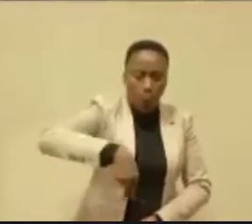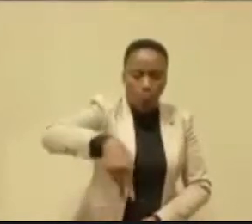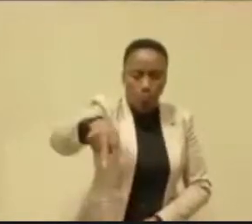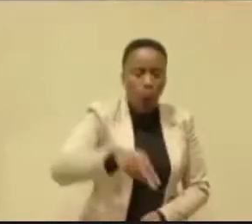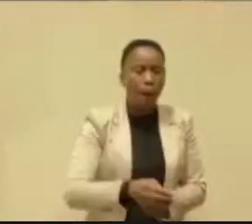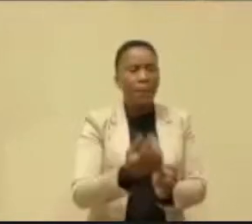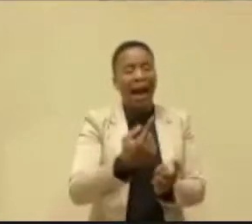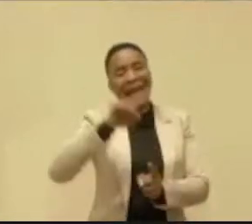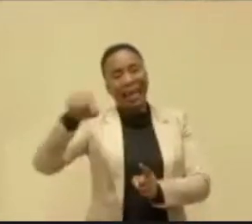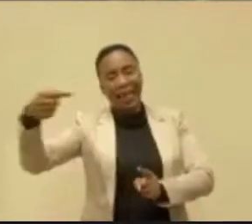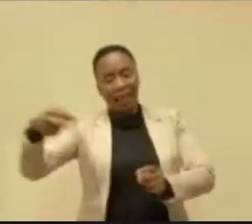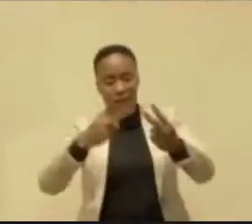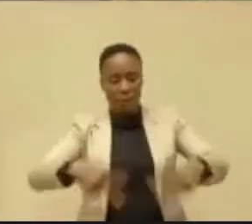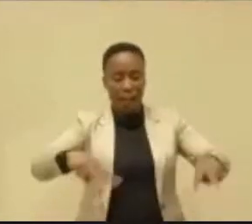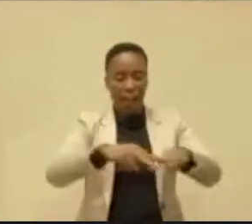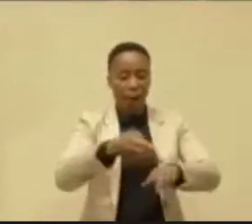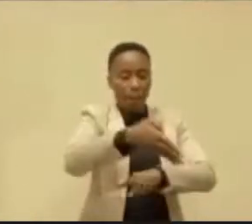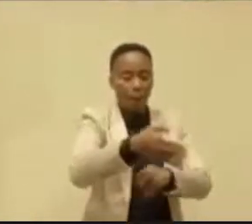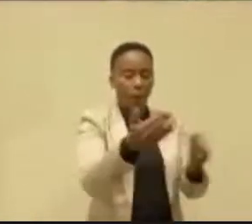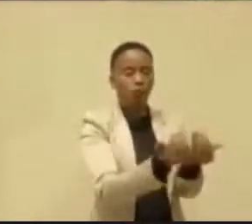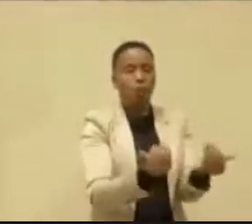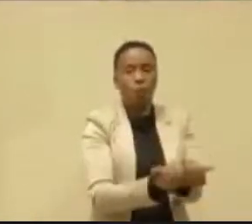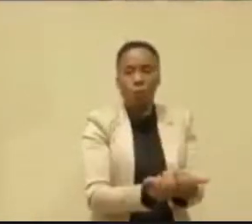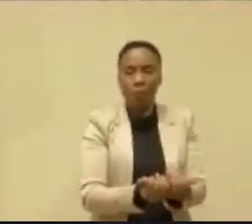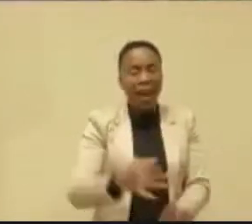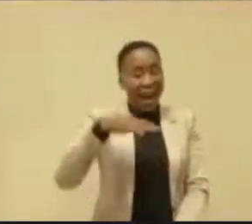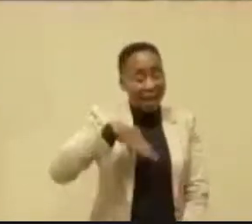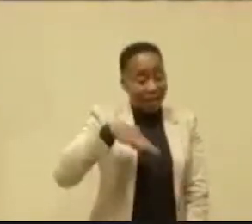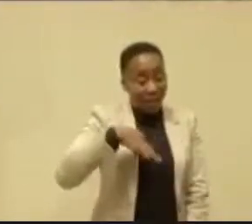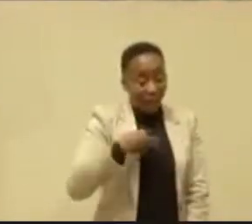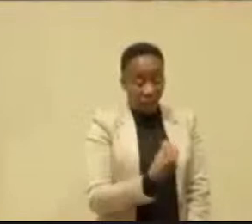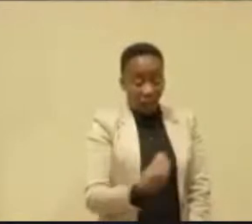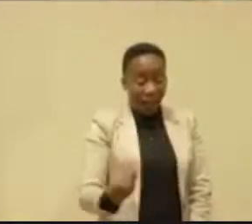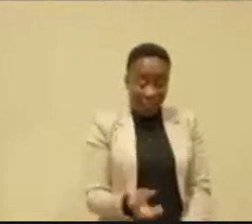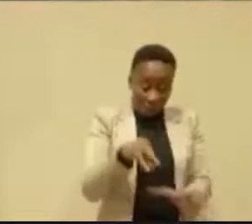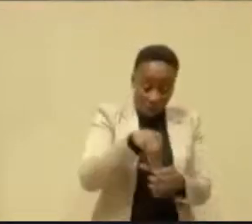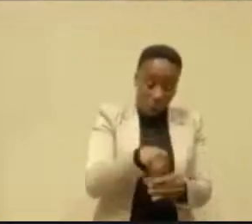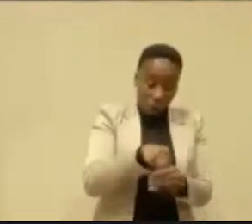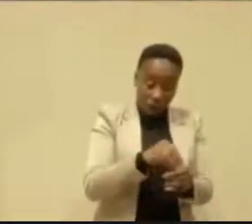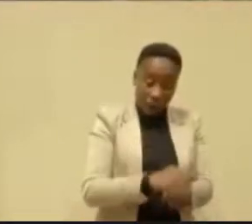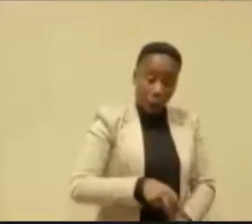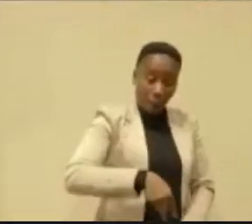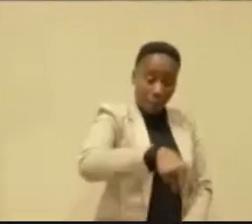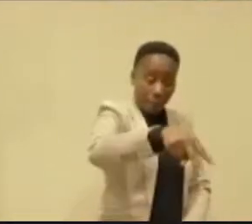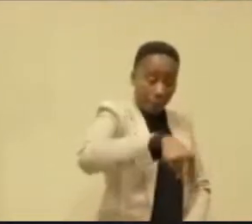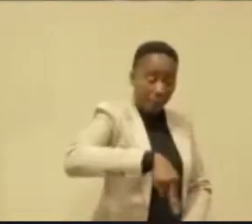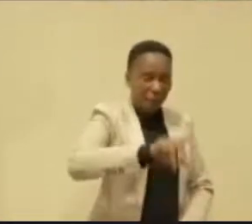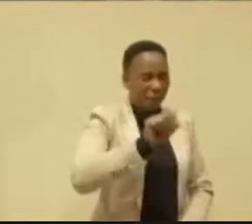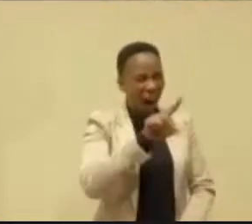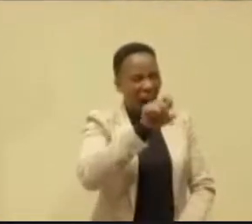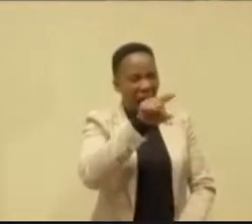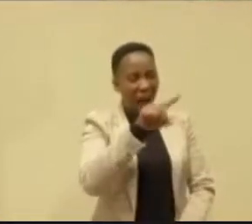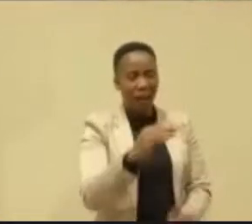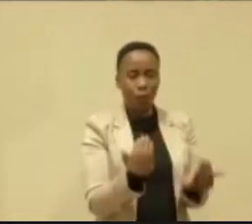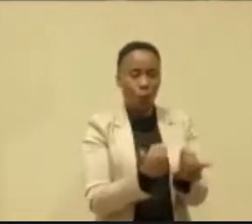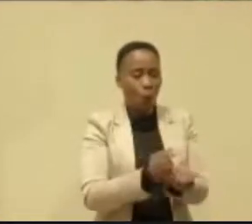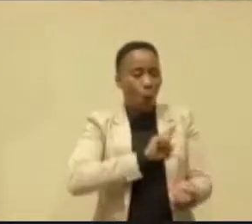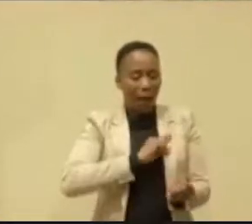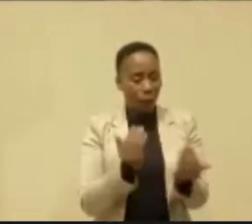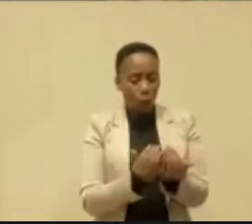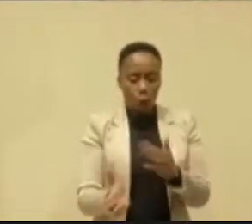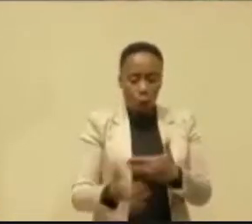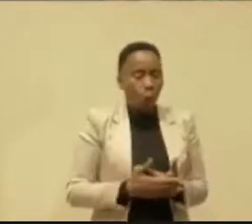another village of which a girl child is involved in that girls are being